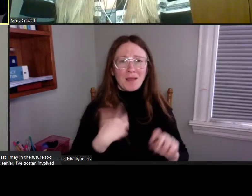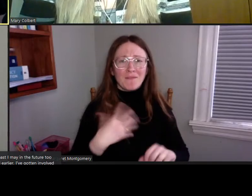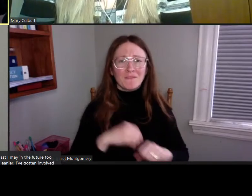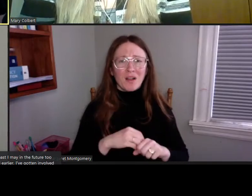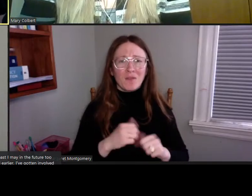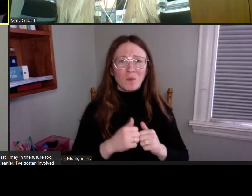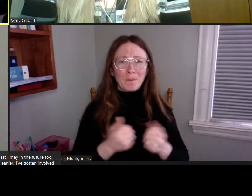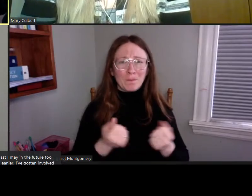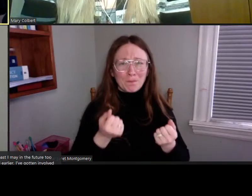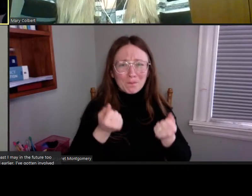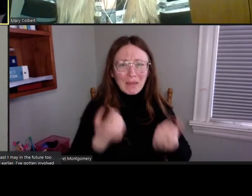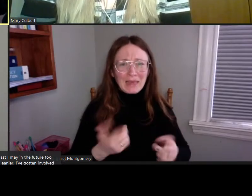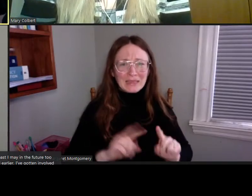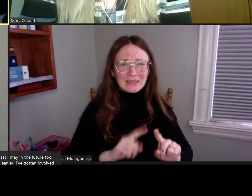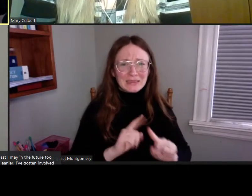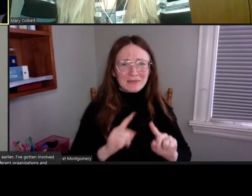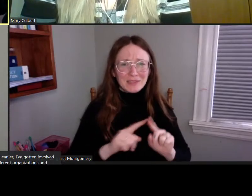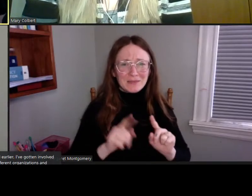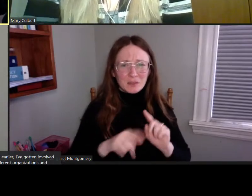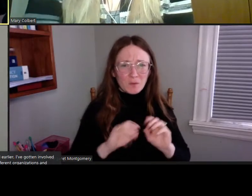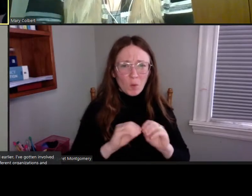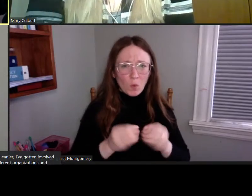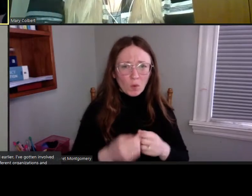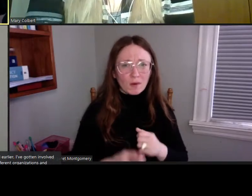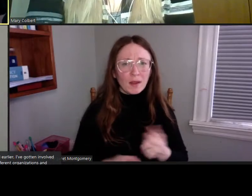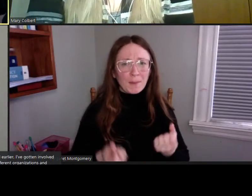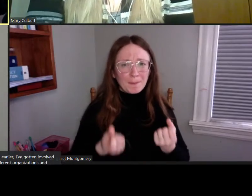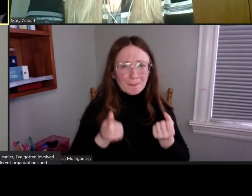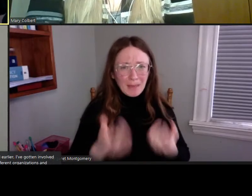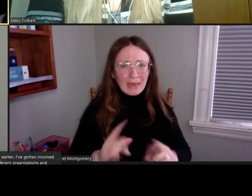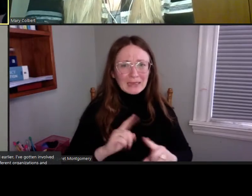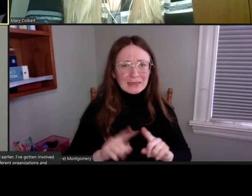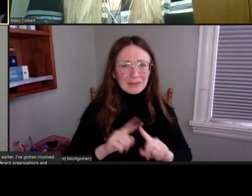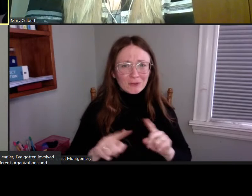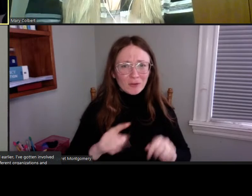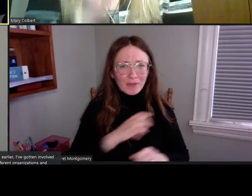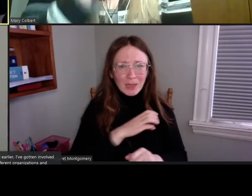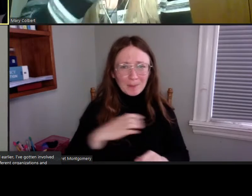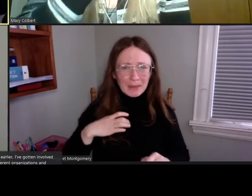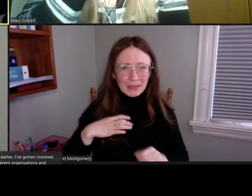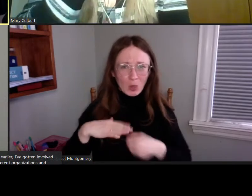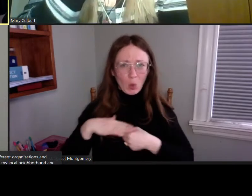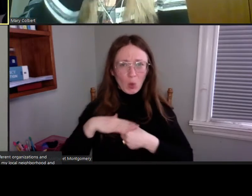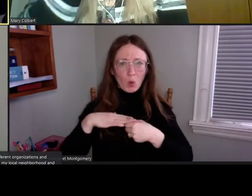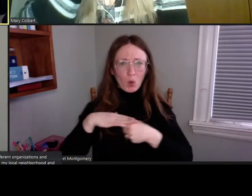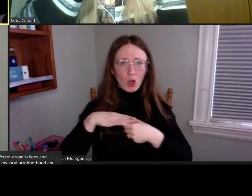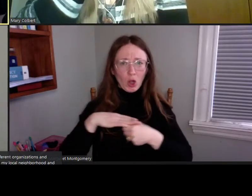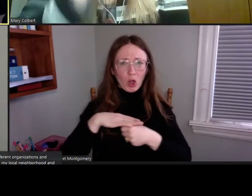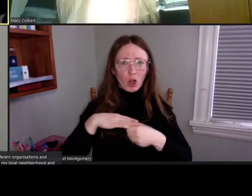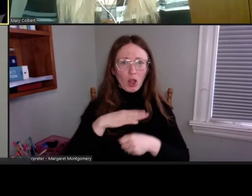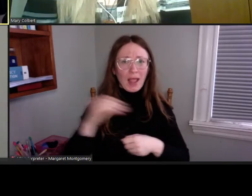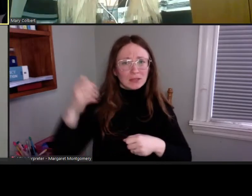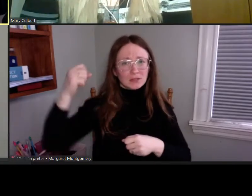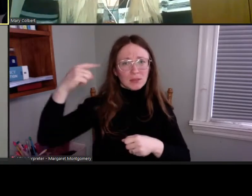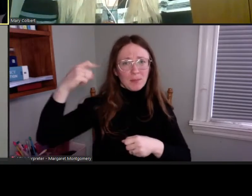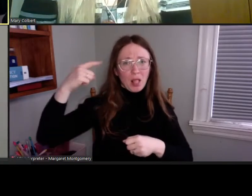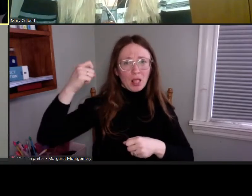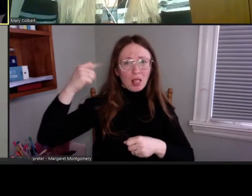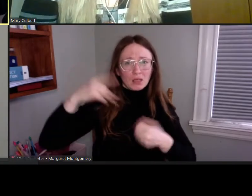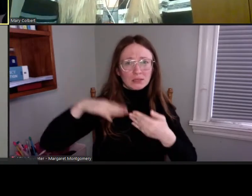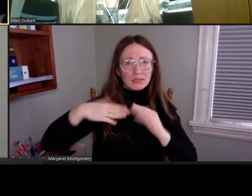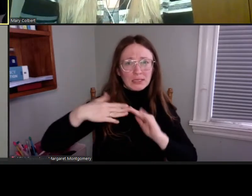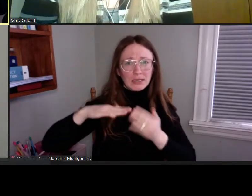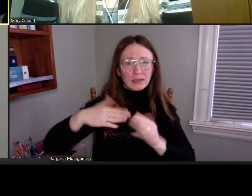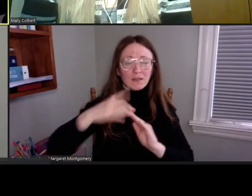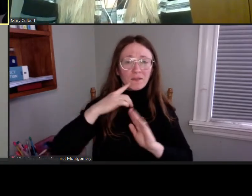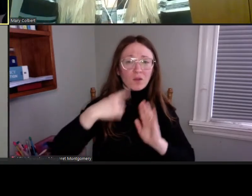different organizations and committees within my local neighborhood and within the city of St. Paul. Everywhere from working